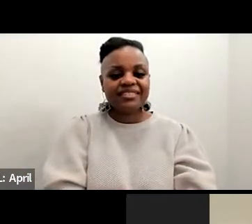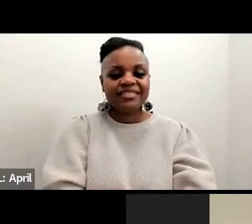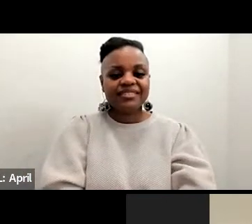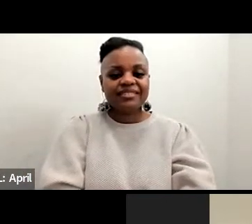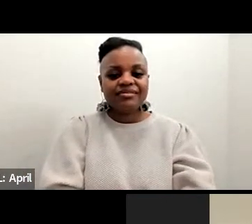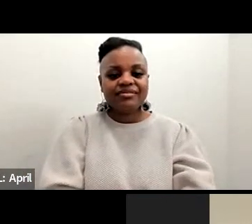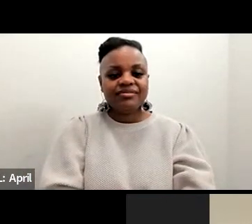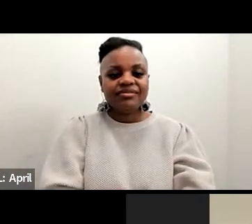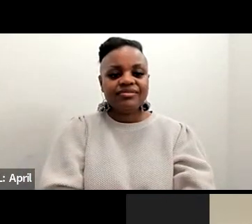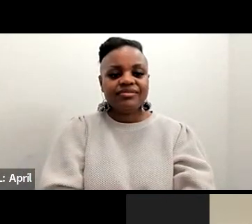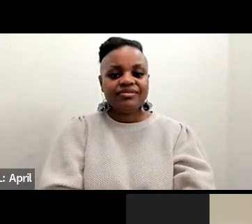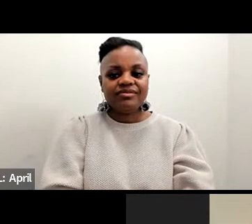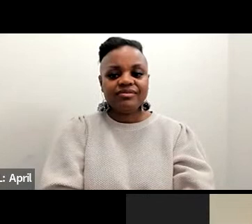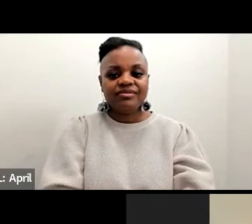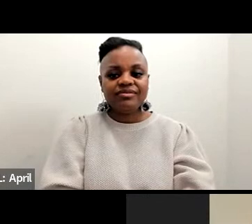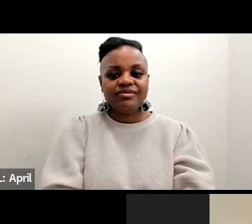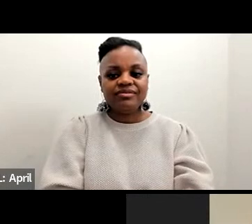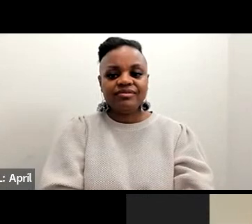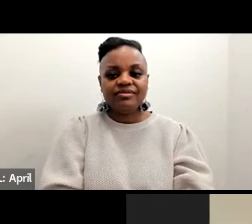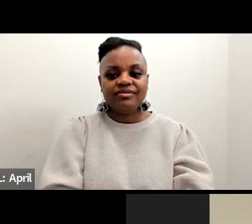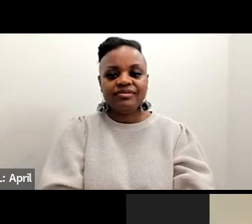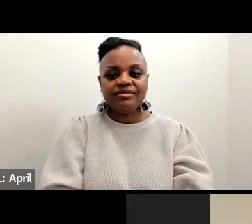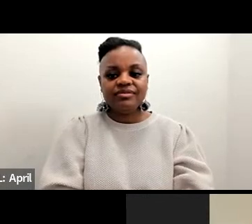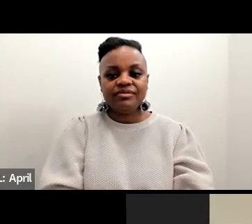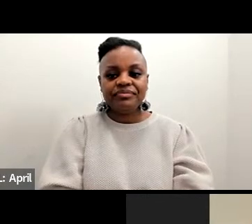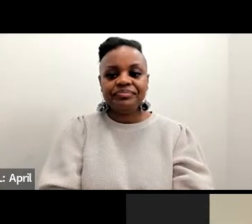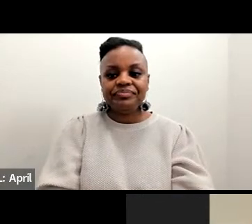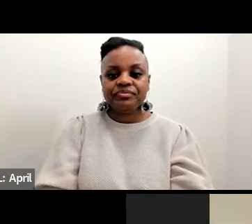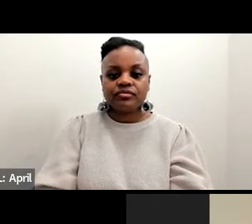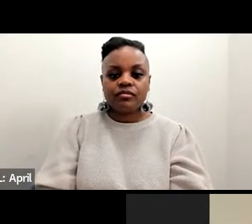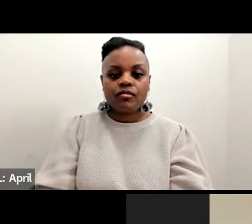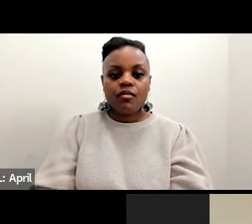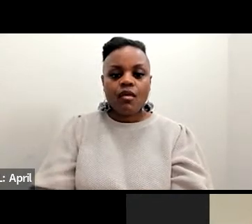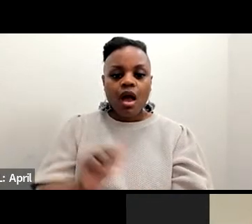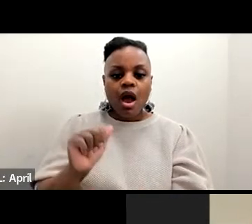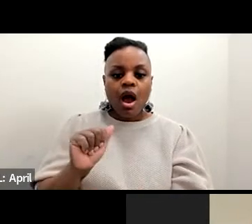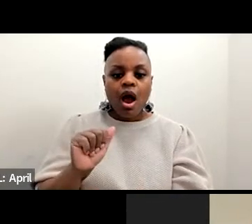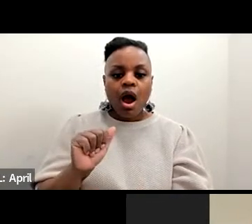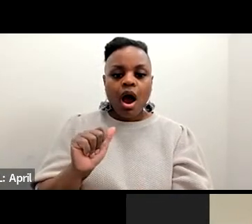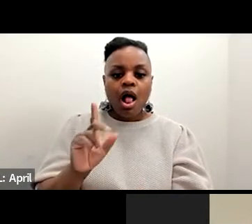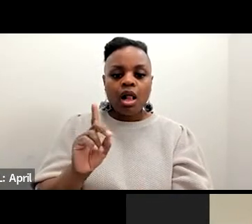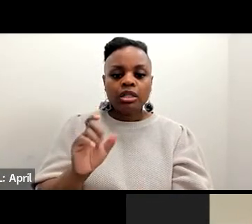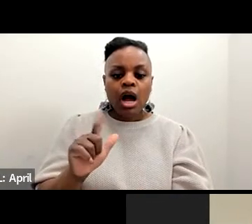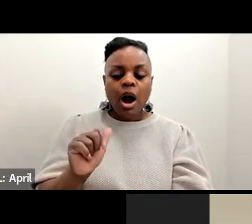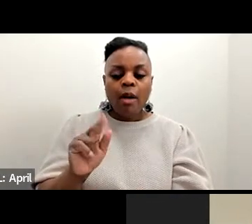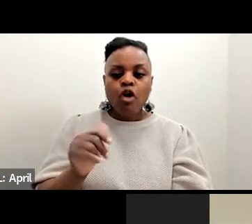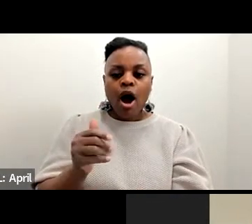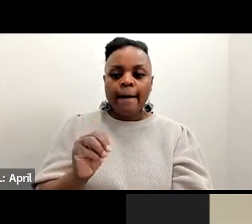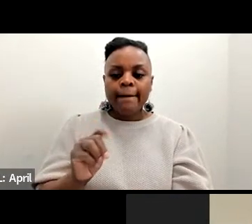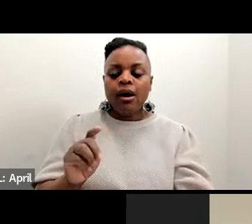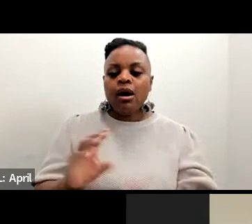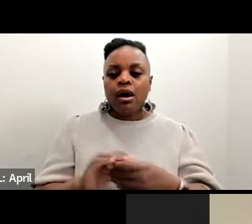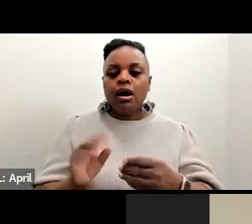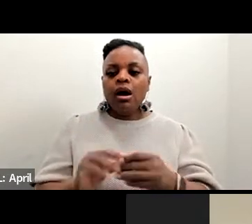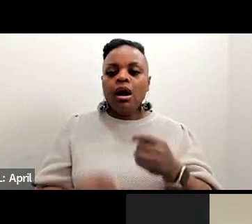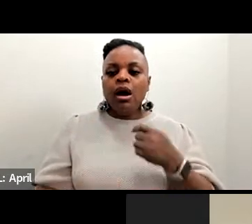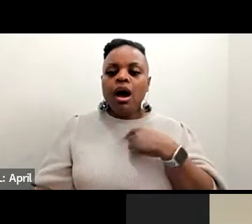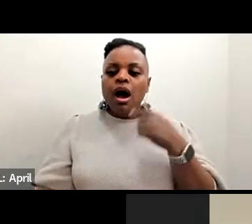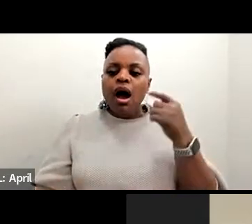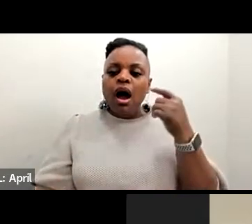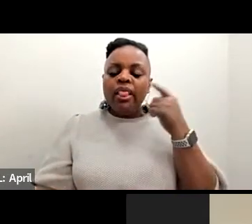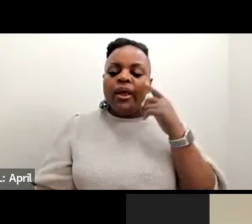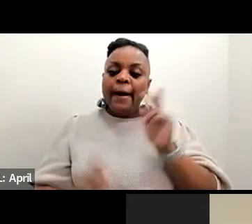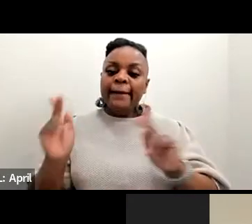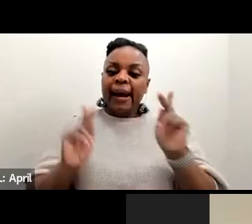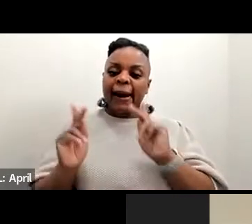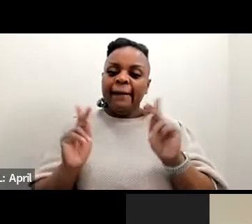million members in Egypt, maybe less than that, maybe more. But I mean, imagine if a million man organization turned violent. I mean,